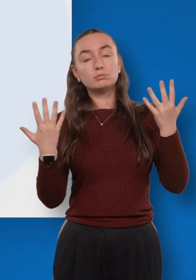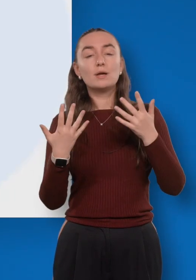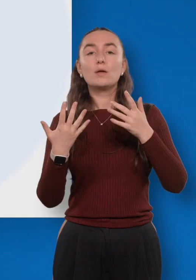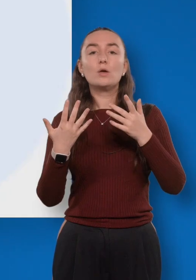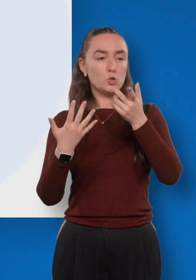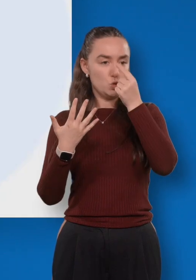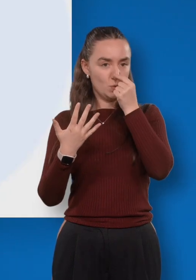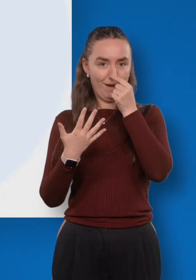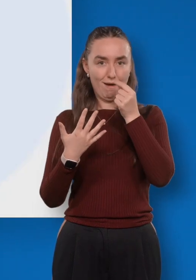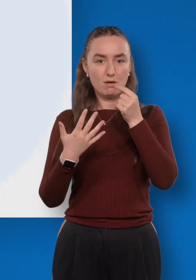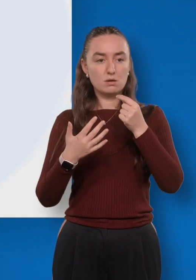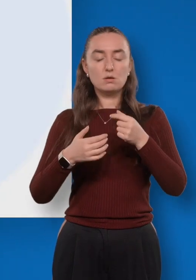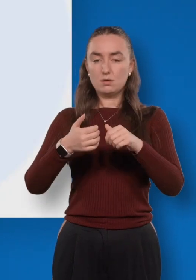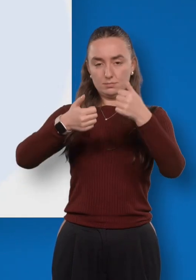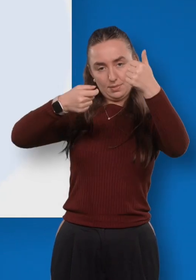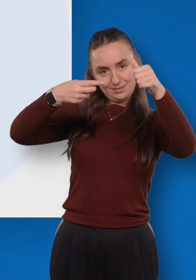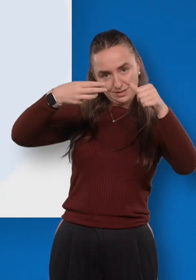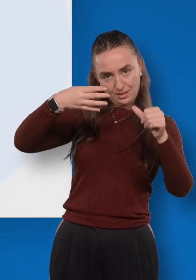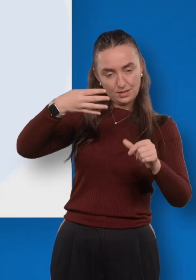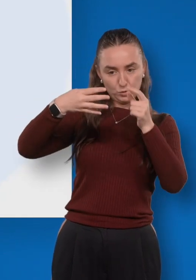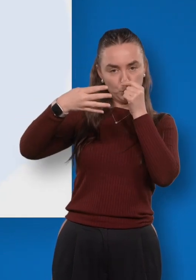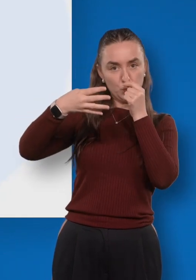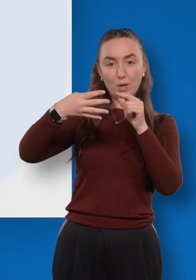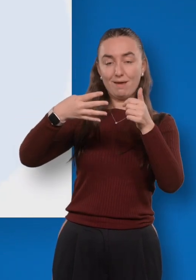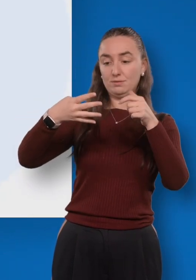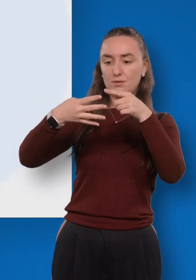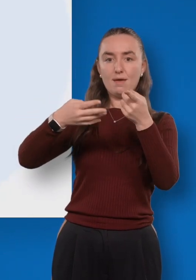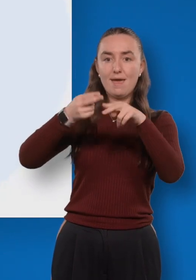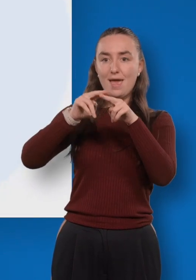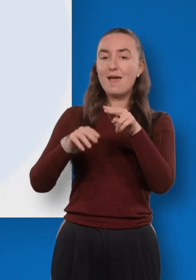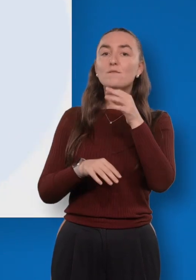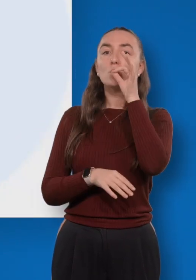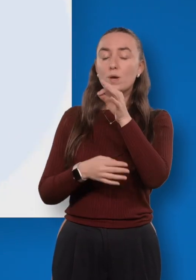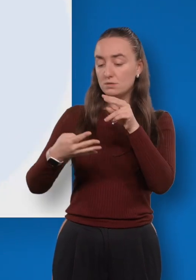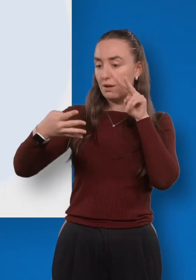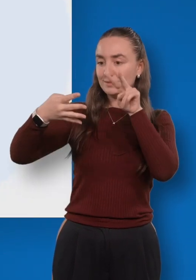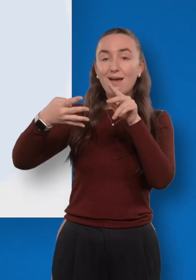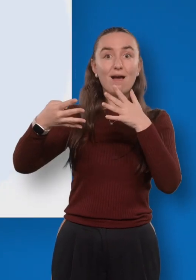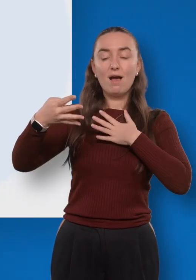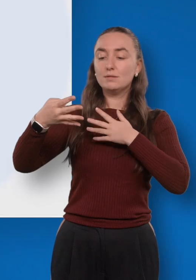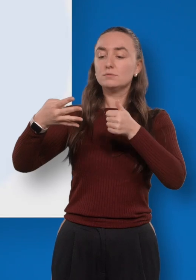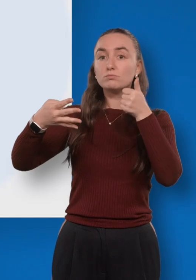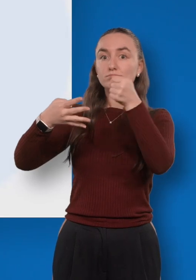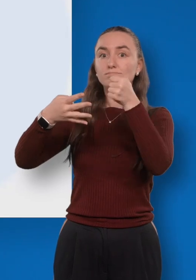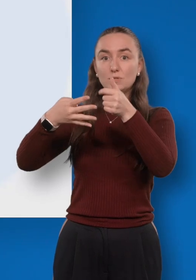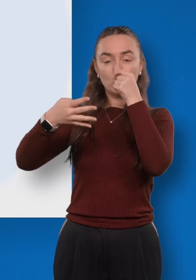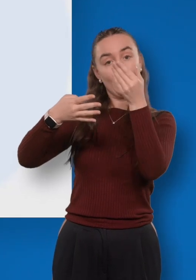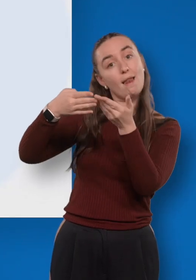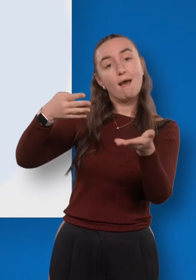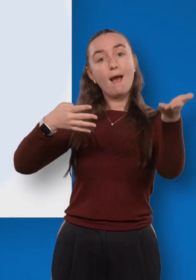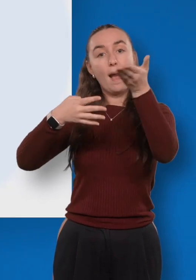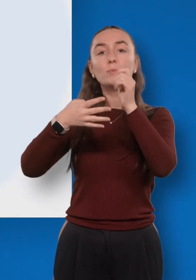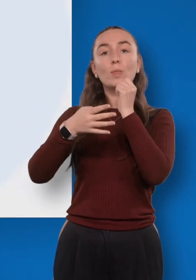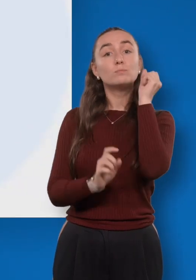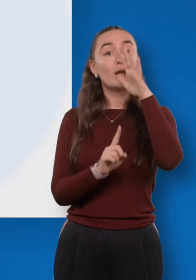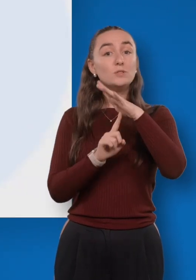opportunity to upvote a question if you really want that to be addressed. Time might be